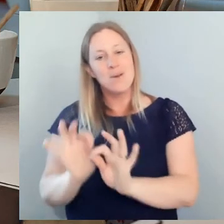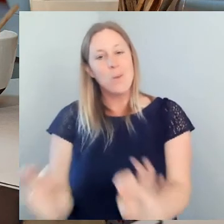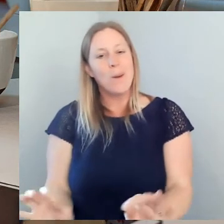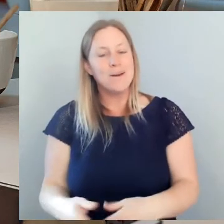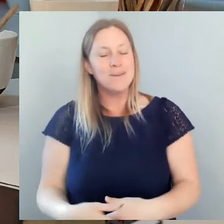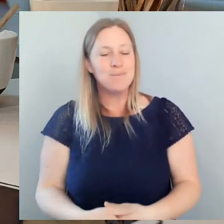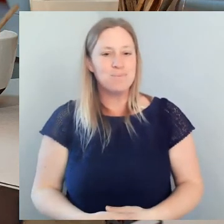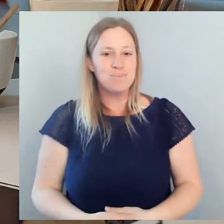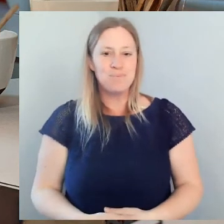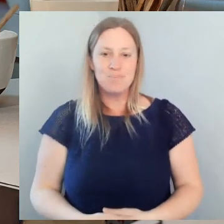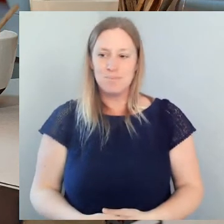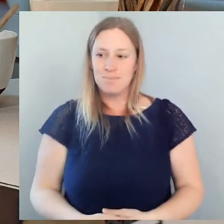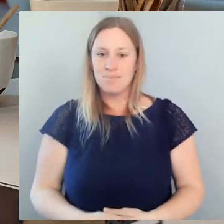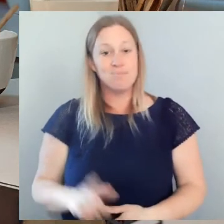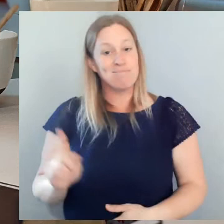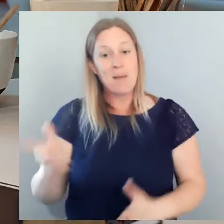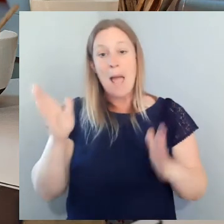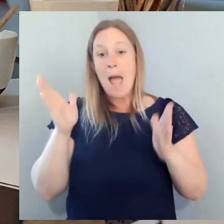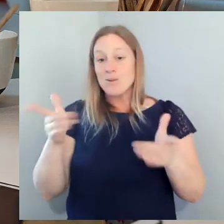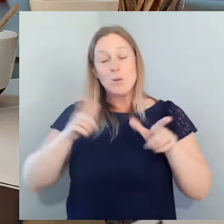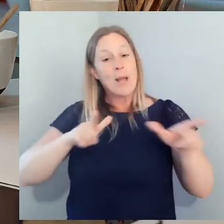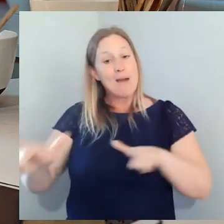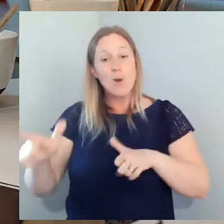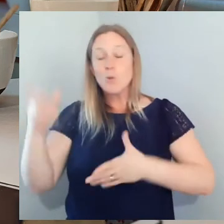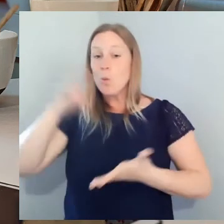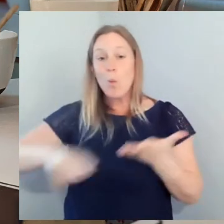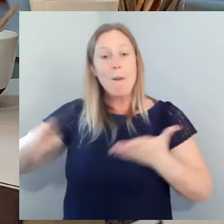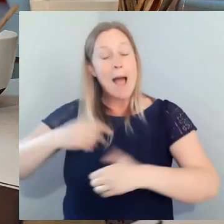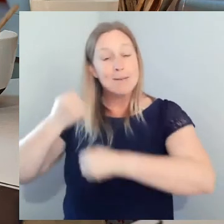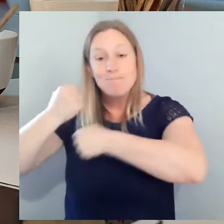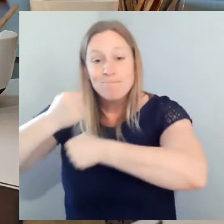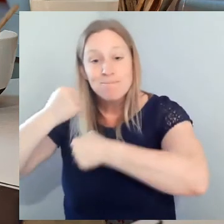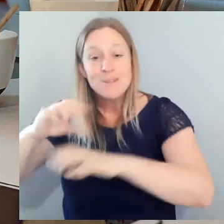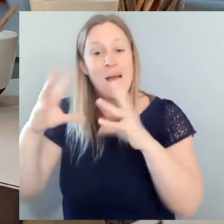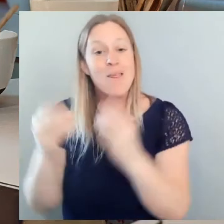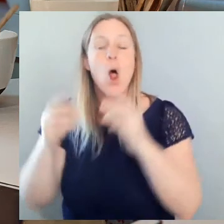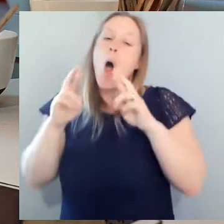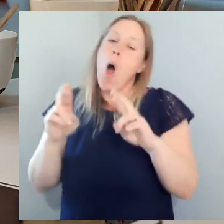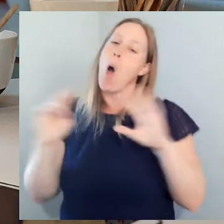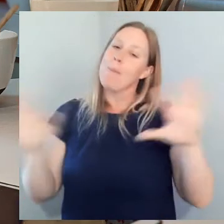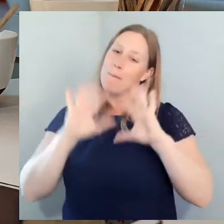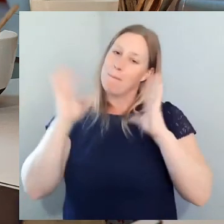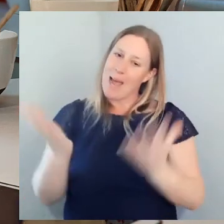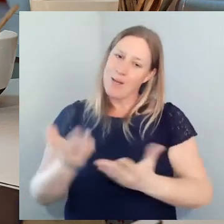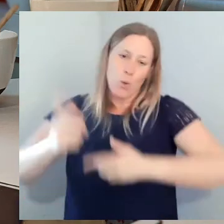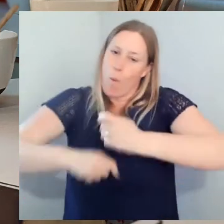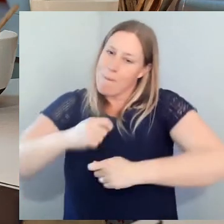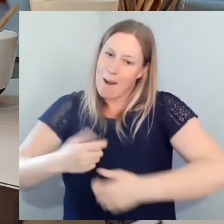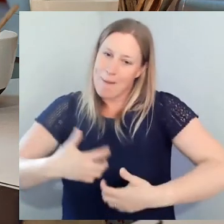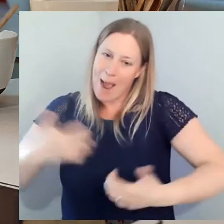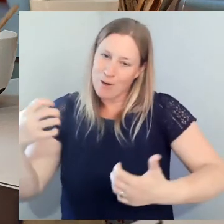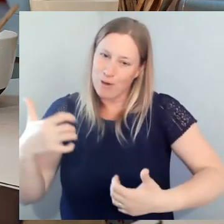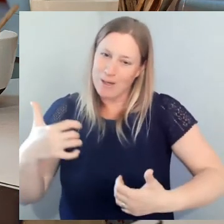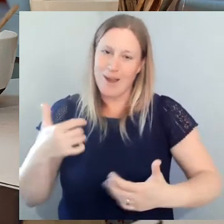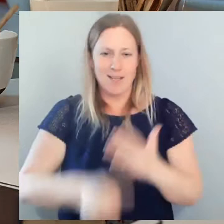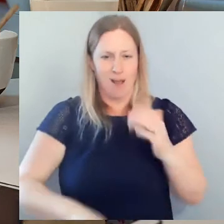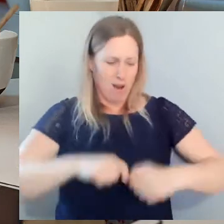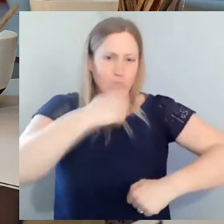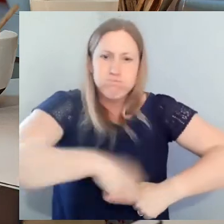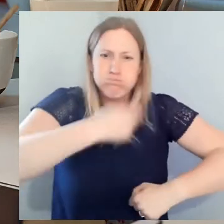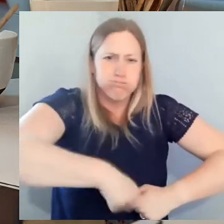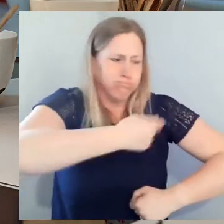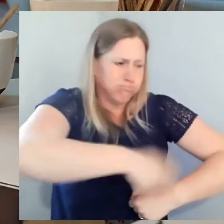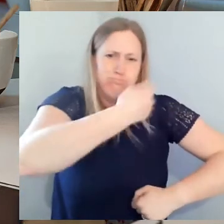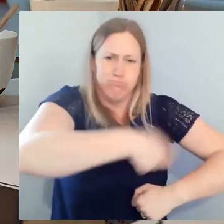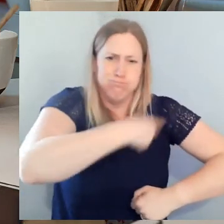laughed, but went quiet. Well, you'll have to continue to band together and hope the planet doesn't get angry. I